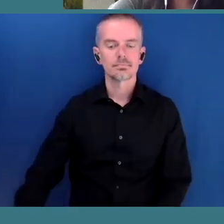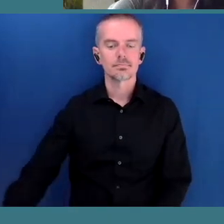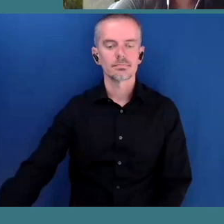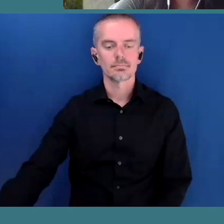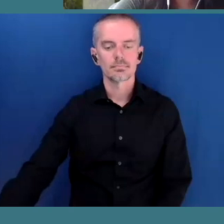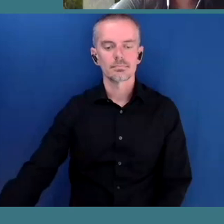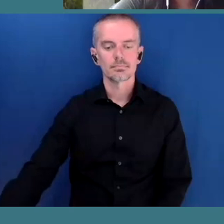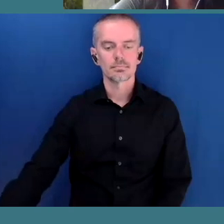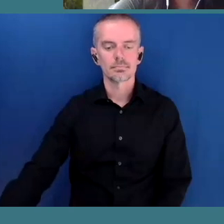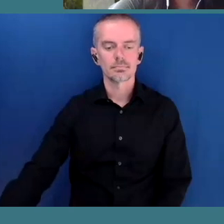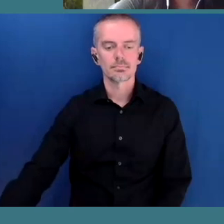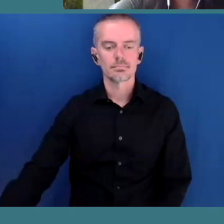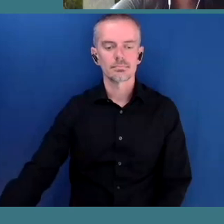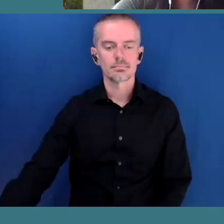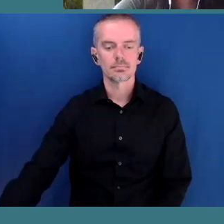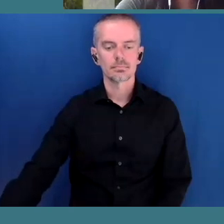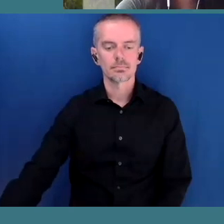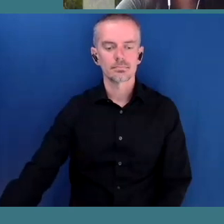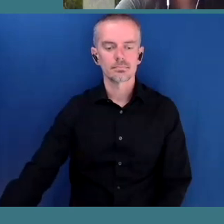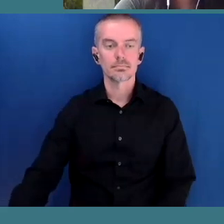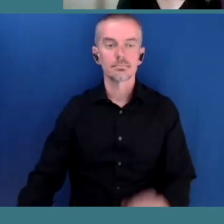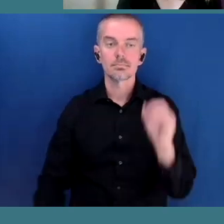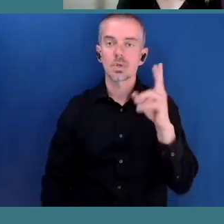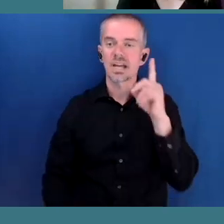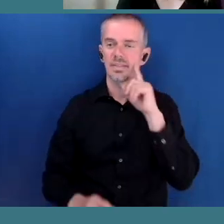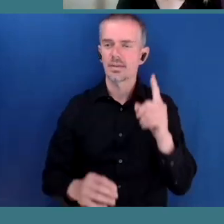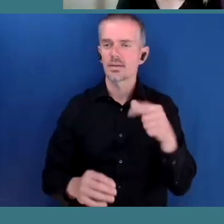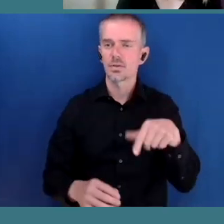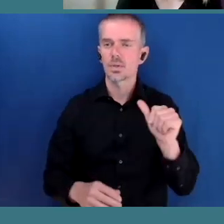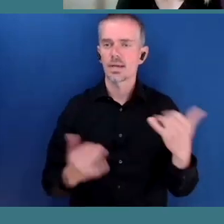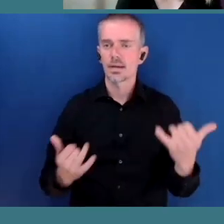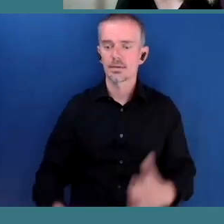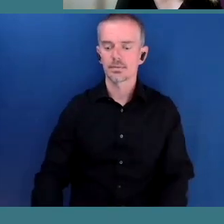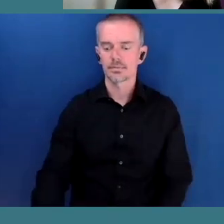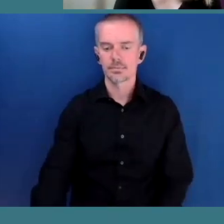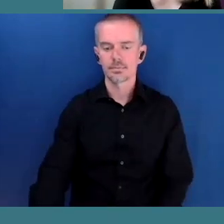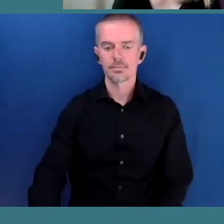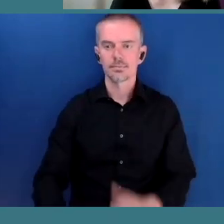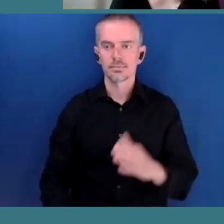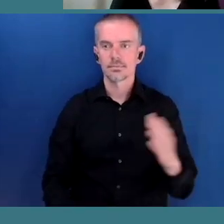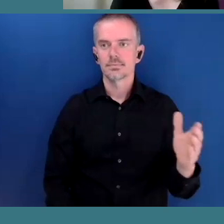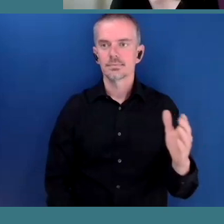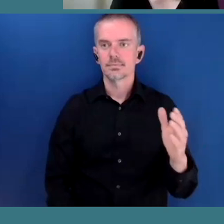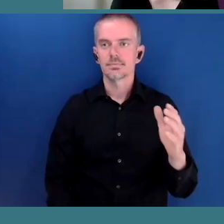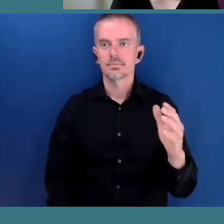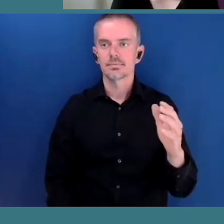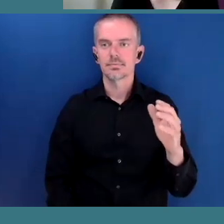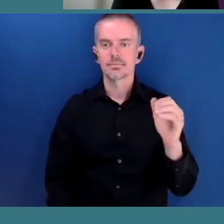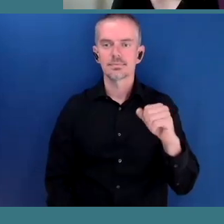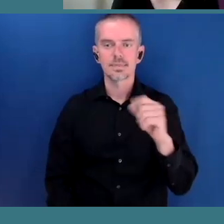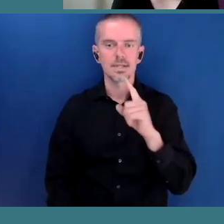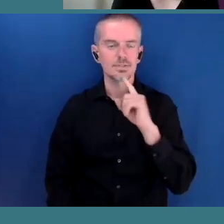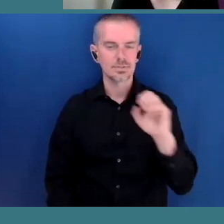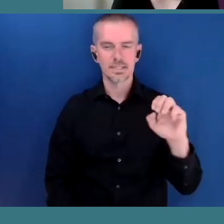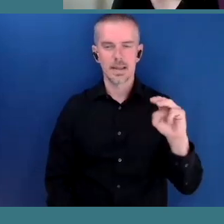Okay, I think we're opening our Q&A session. Emery? Yeah, thanks, Maya. Sorry, it took me a little bit to get off mute there. So I'm going to stop